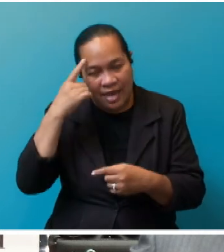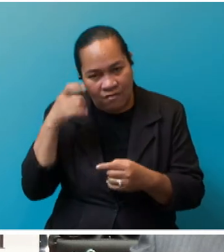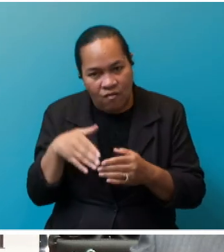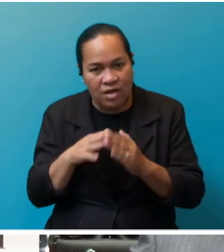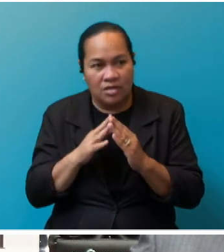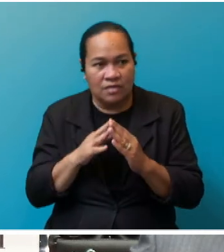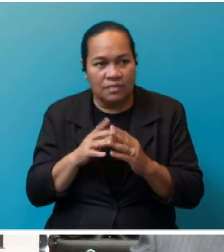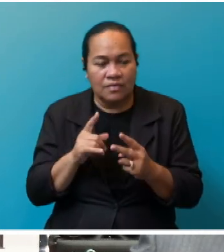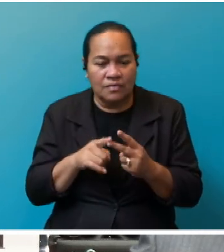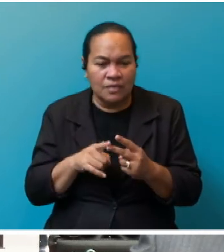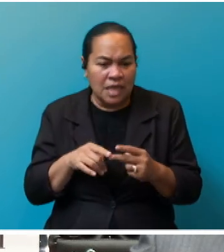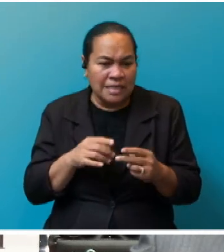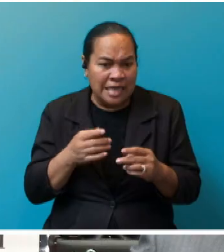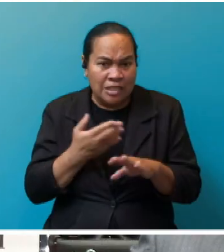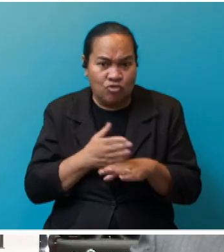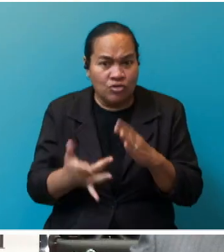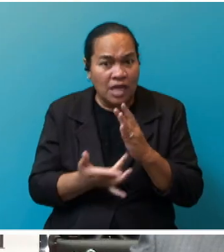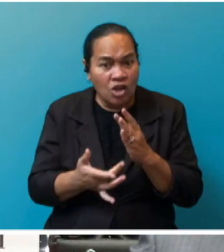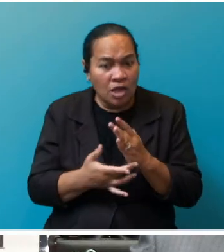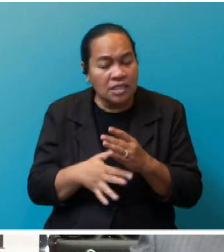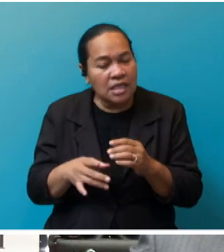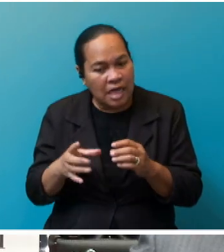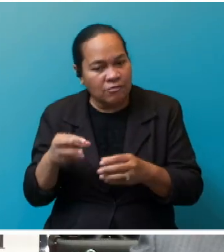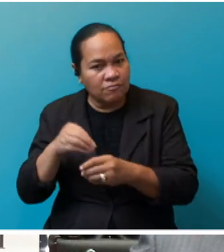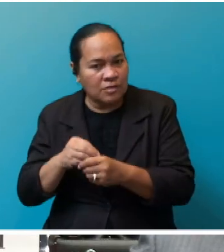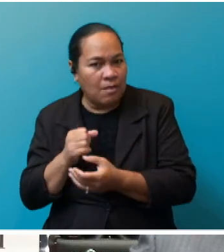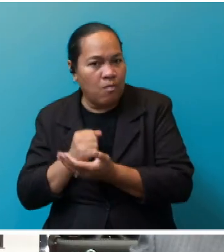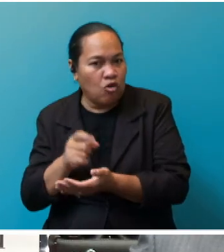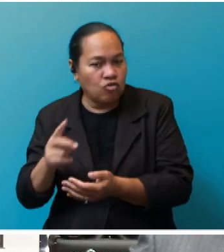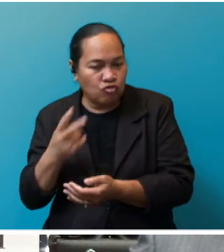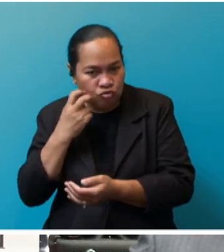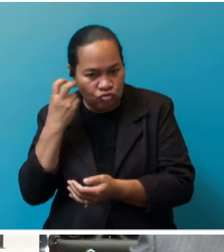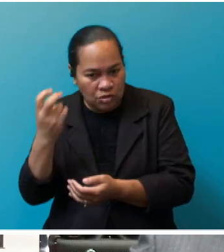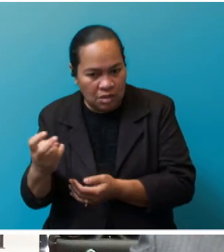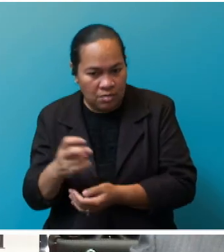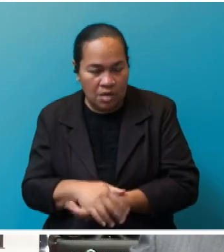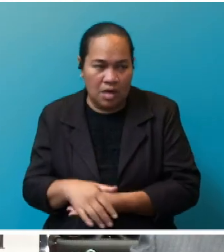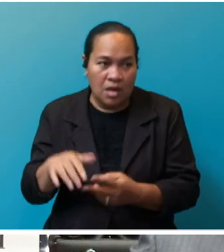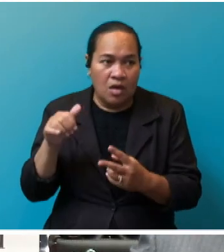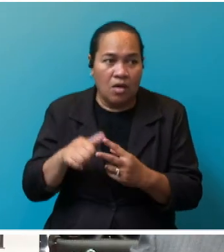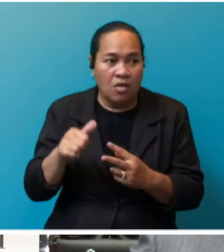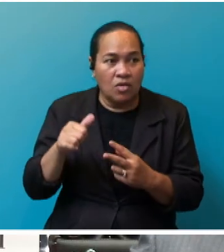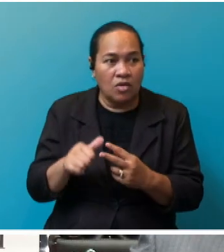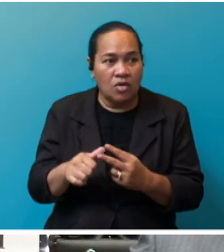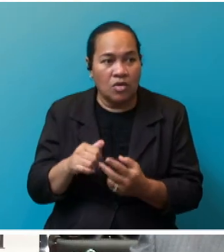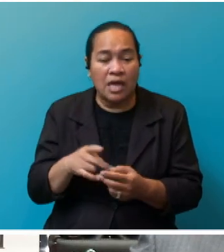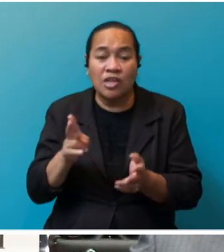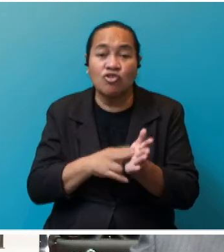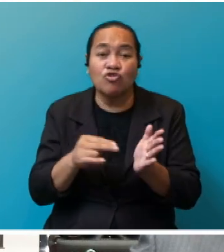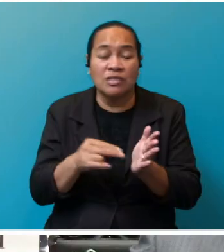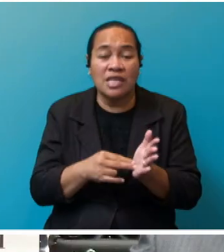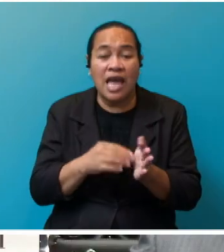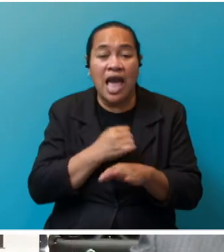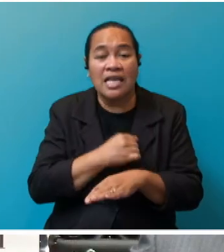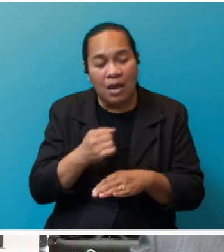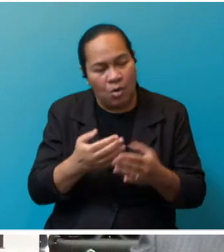that align technology with responsible tourism. The digital measurement and benchmarking dashboard, funded by the New Zealand government, was acknowledged